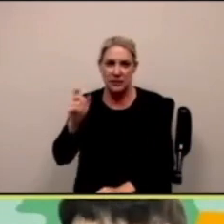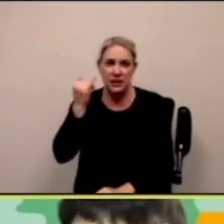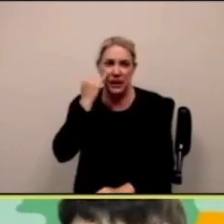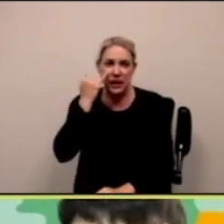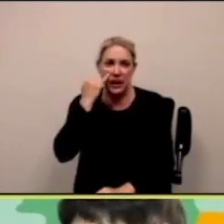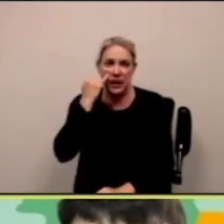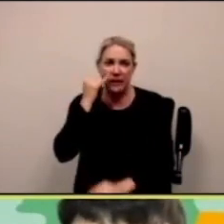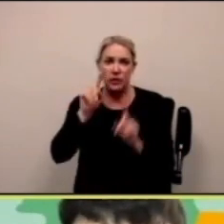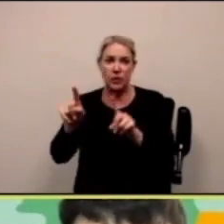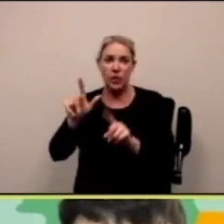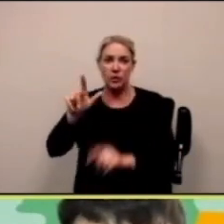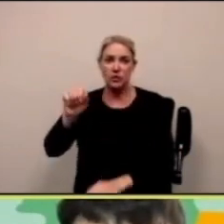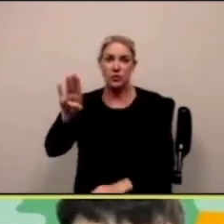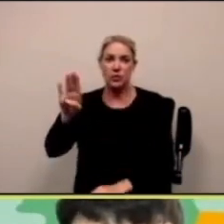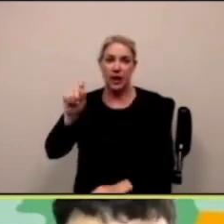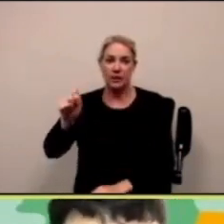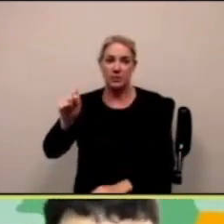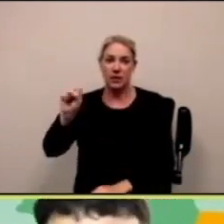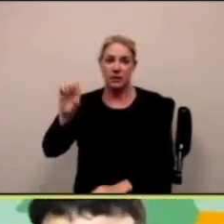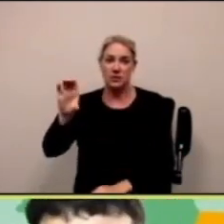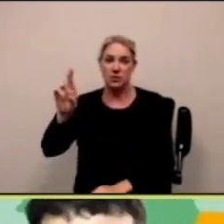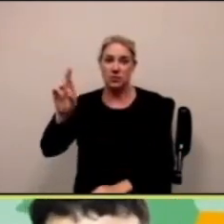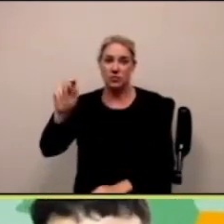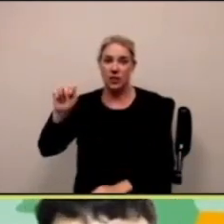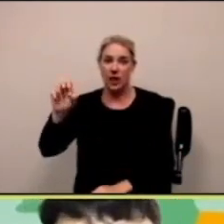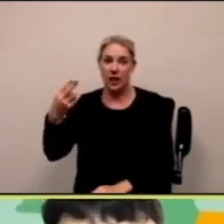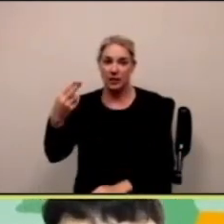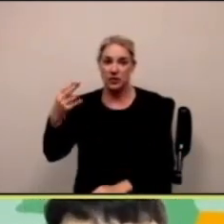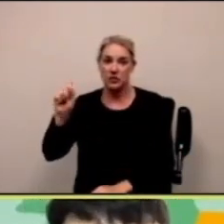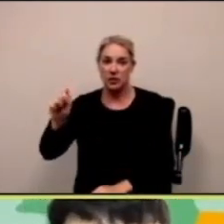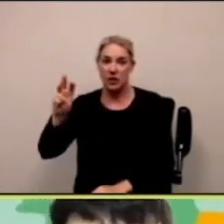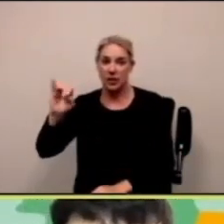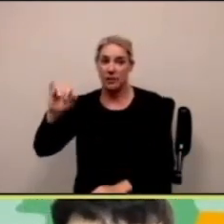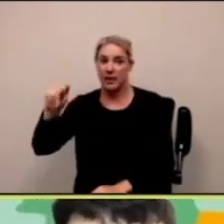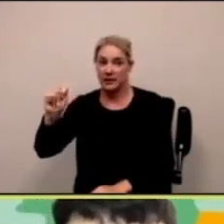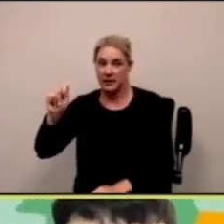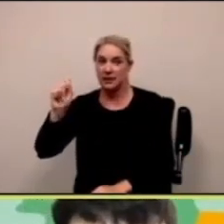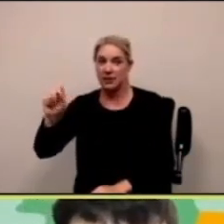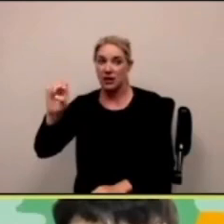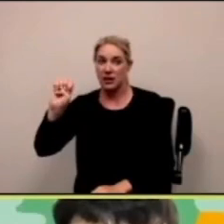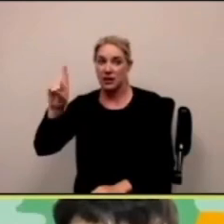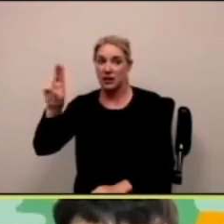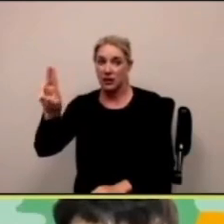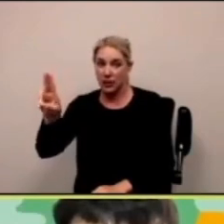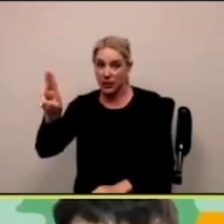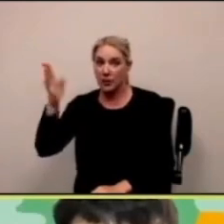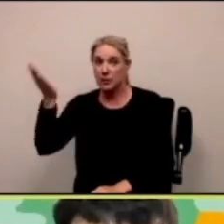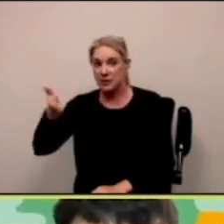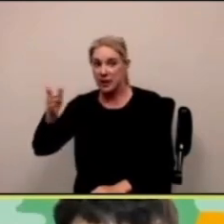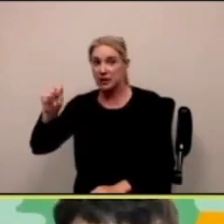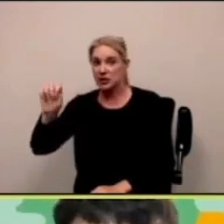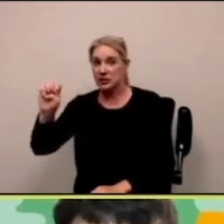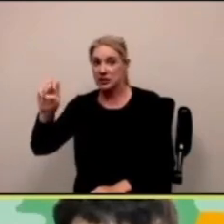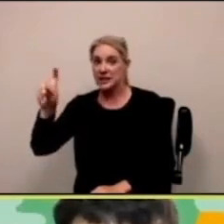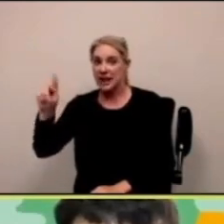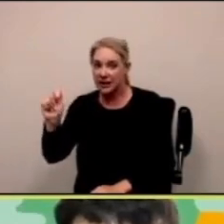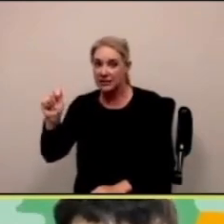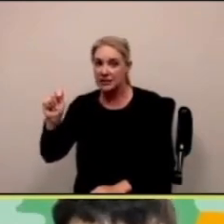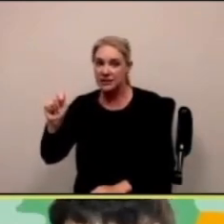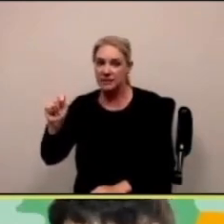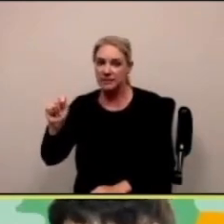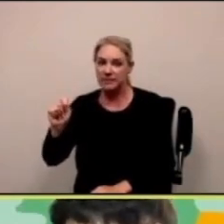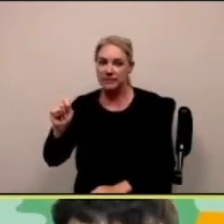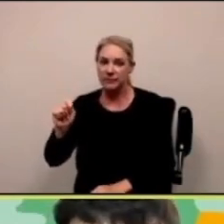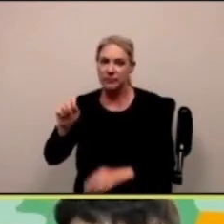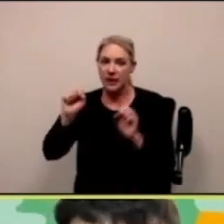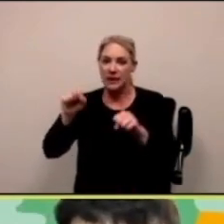lab.scratch.mit.edu site and click animated text, you'll get to the landing page for that. And if you scroll down, you'll see